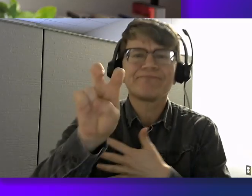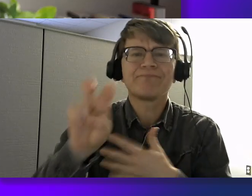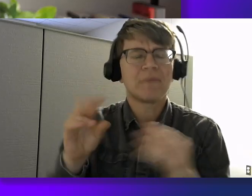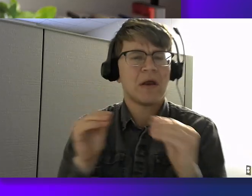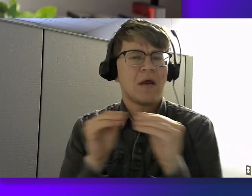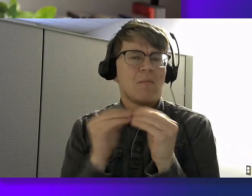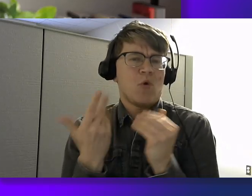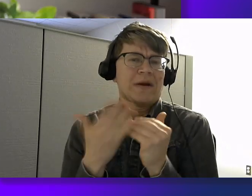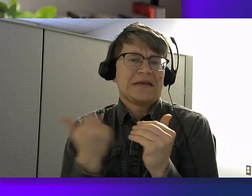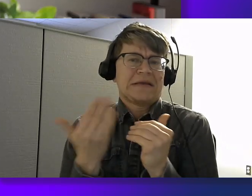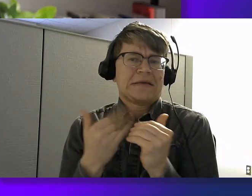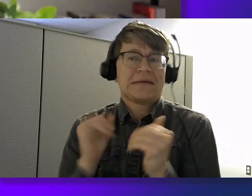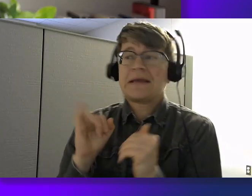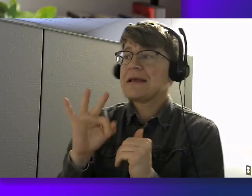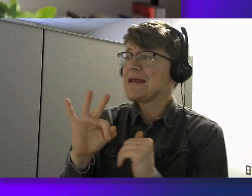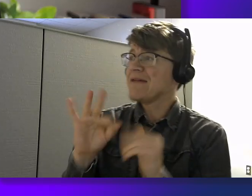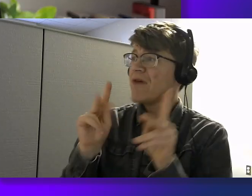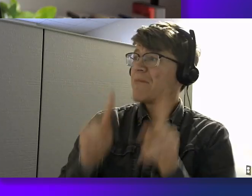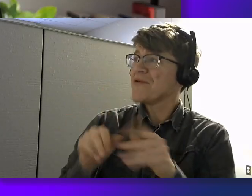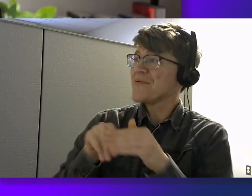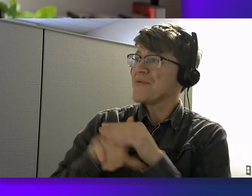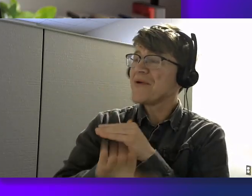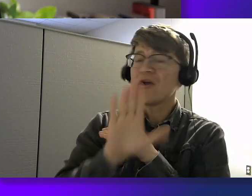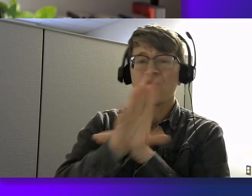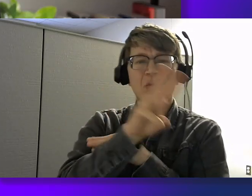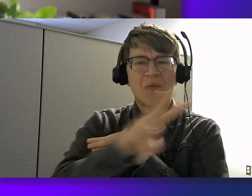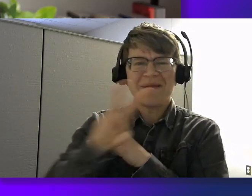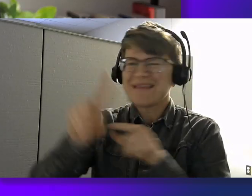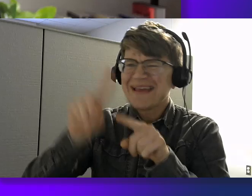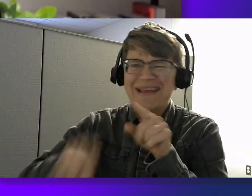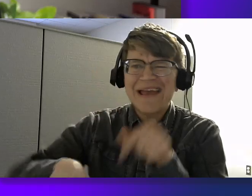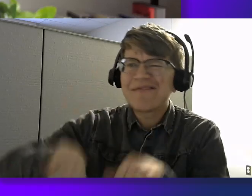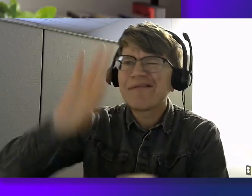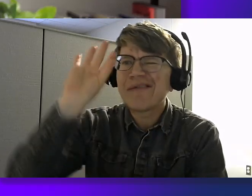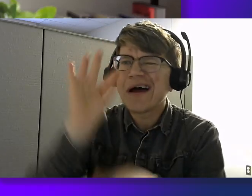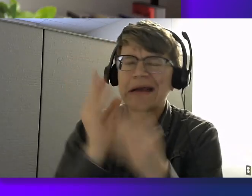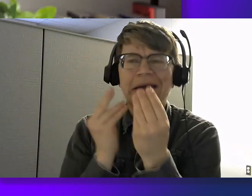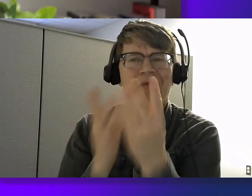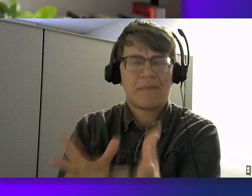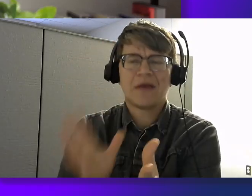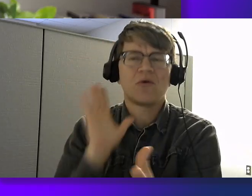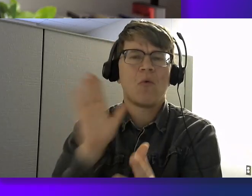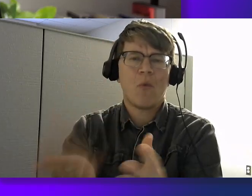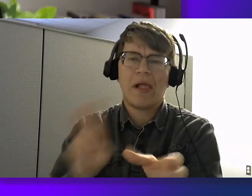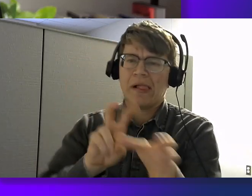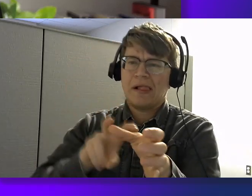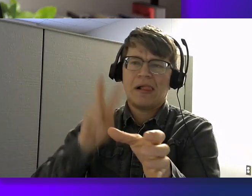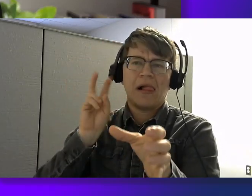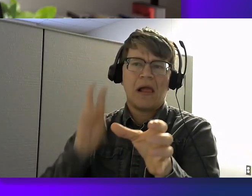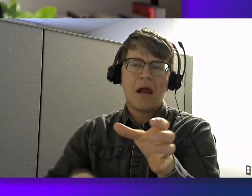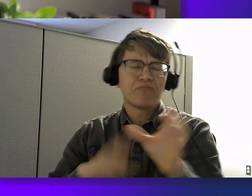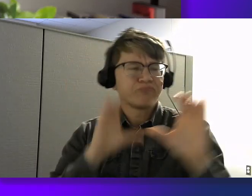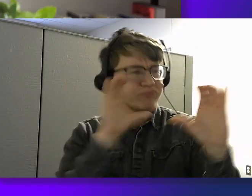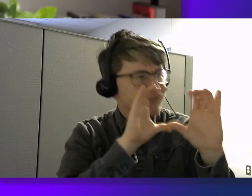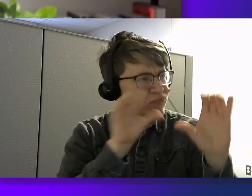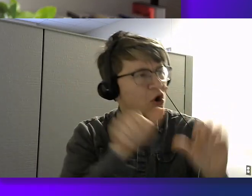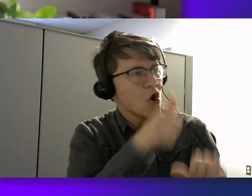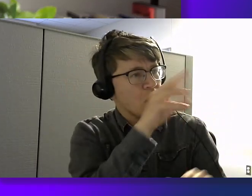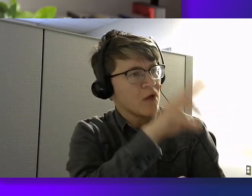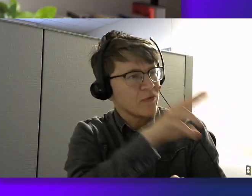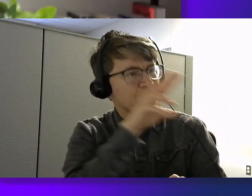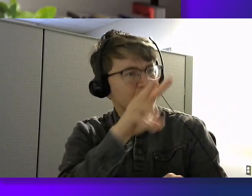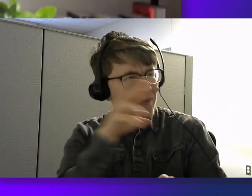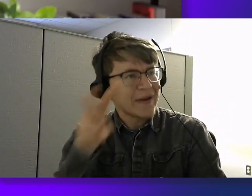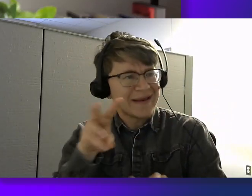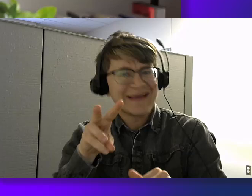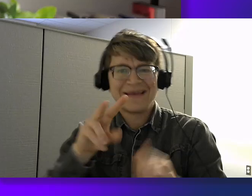need, they'll leave your site and search for their answer somewhere else. This increases your bounce rate, which search engines do pay attention